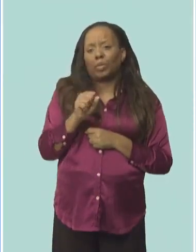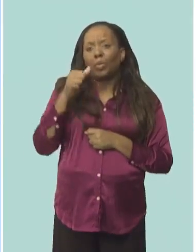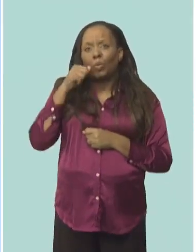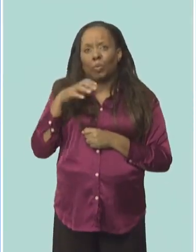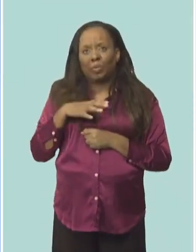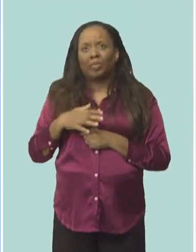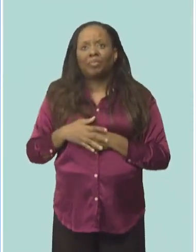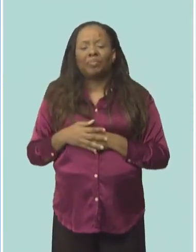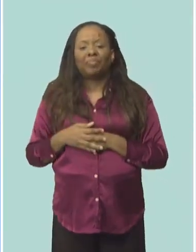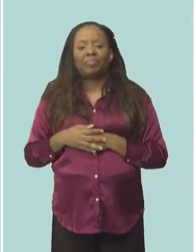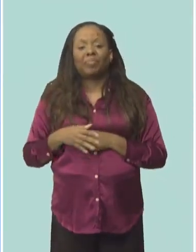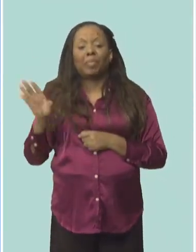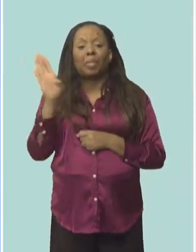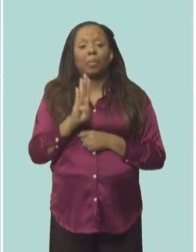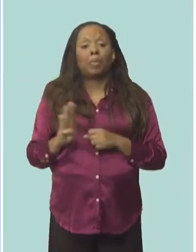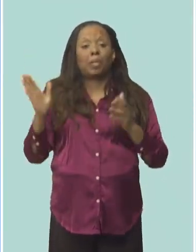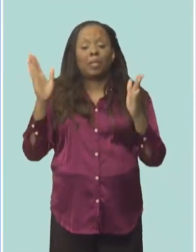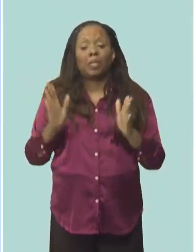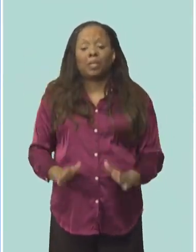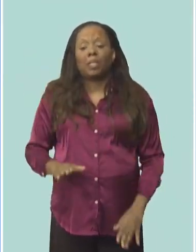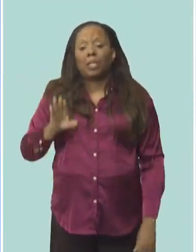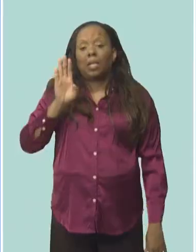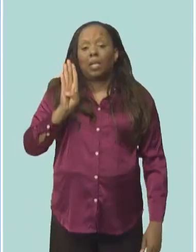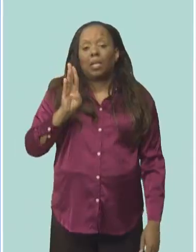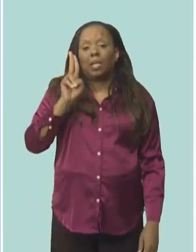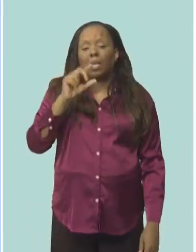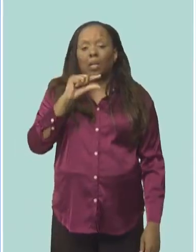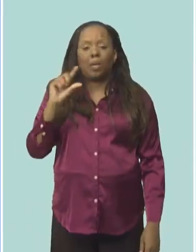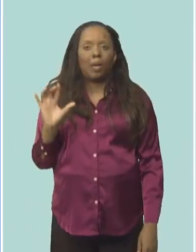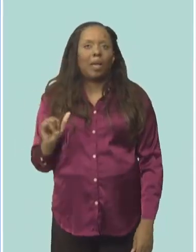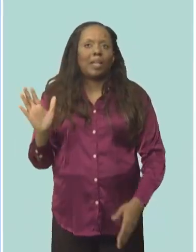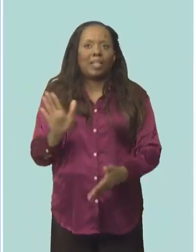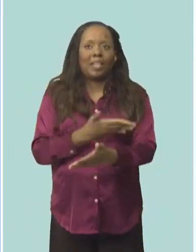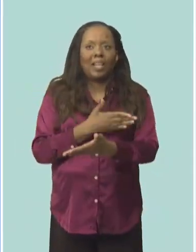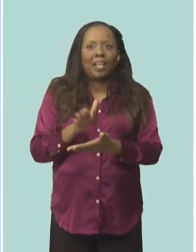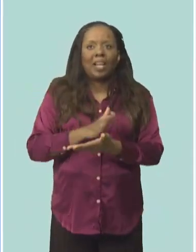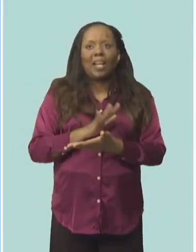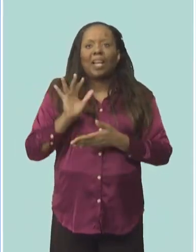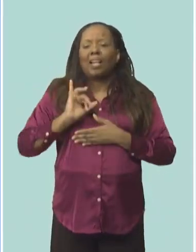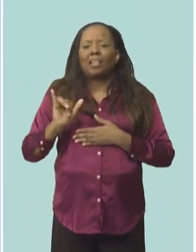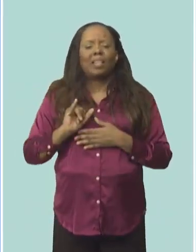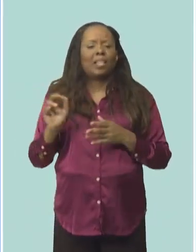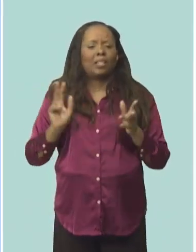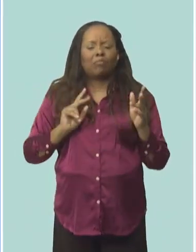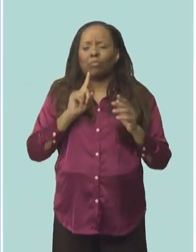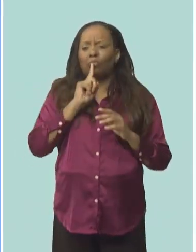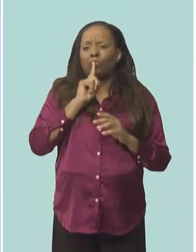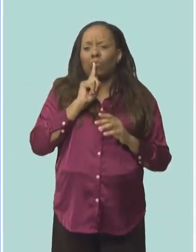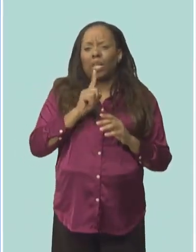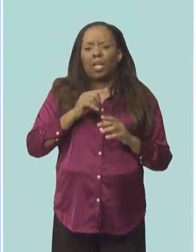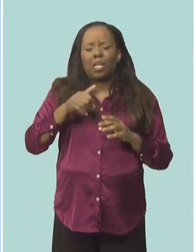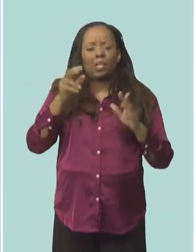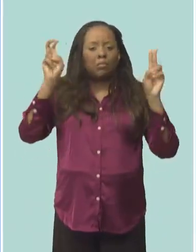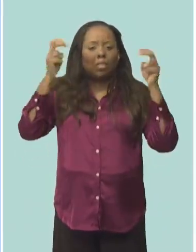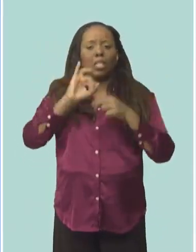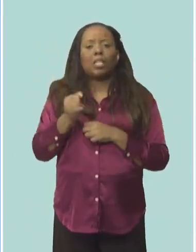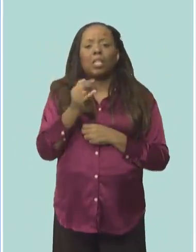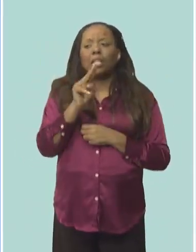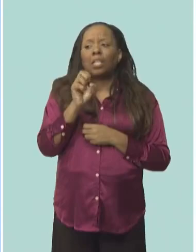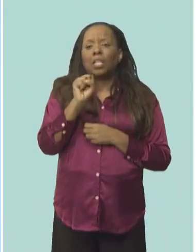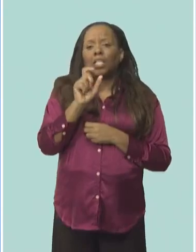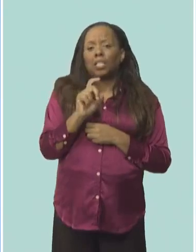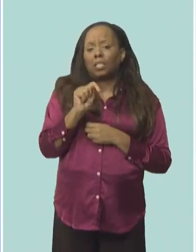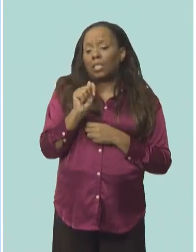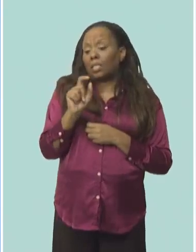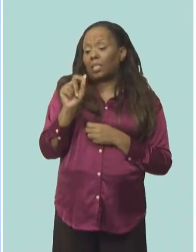Barbadian Buggy Nakente was in full form as he performed his hits, including his popular selection, Just a Man. As